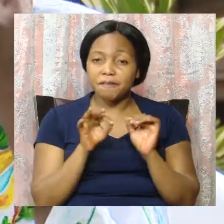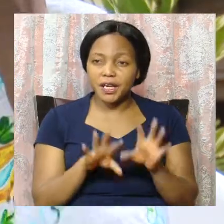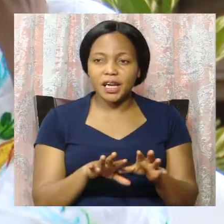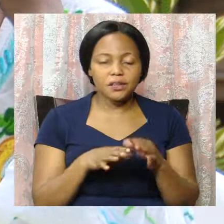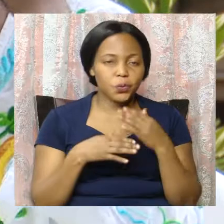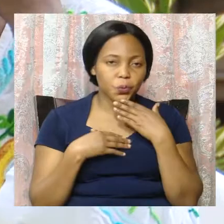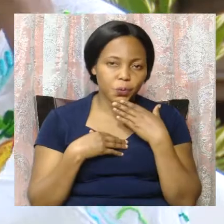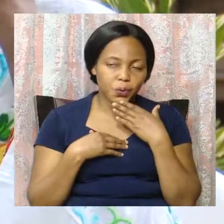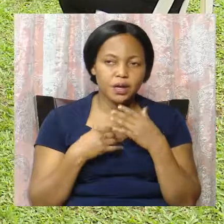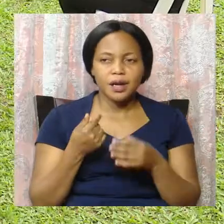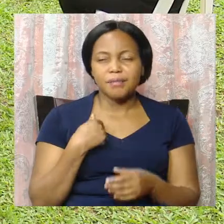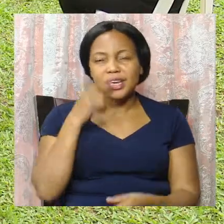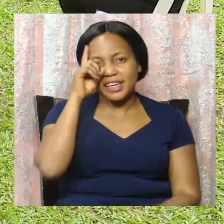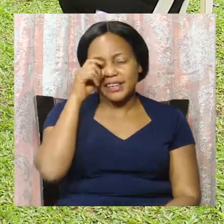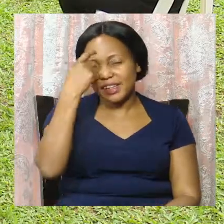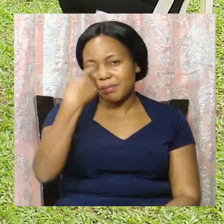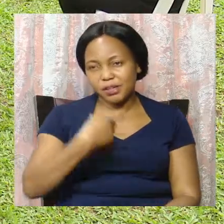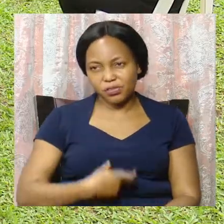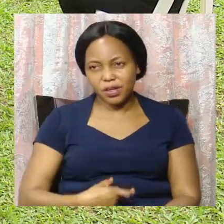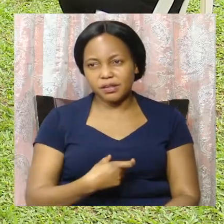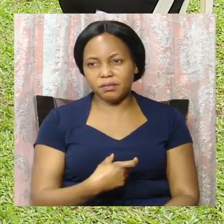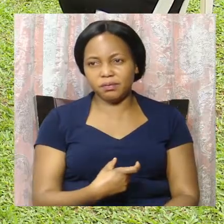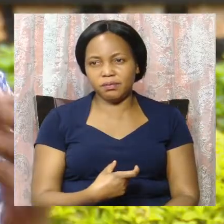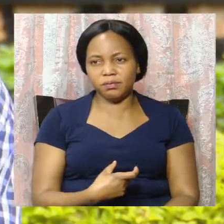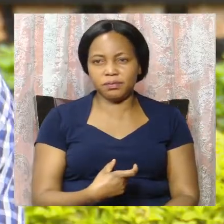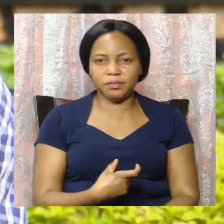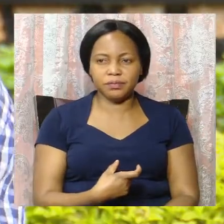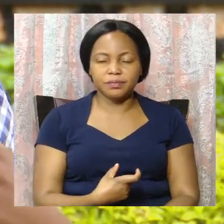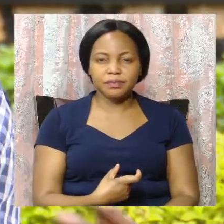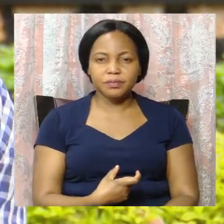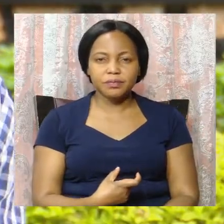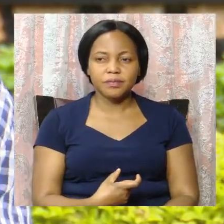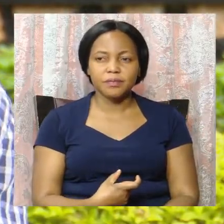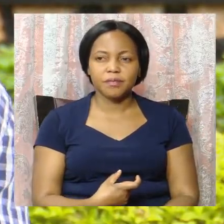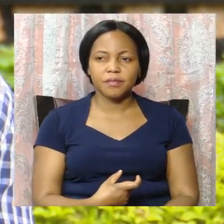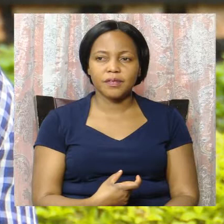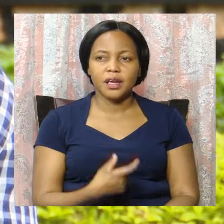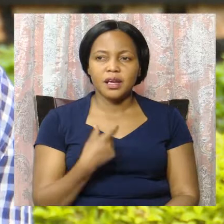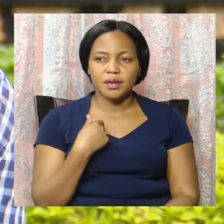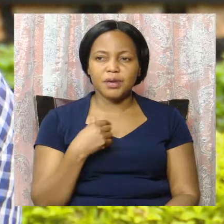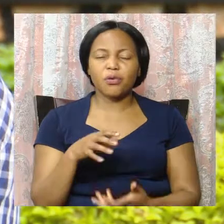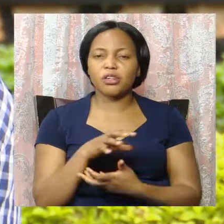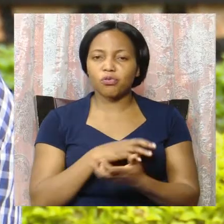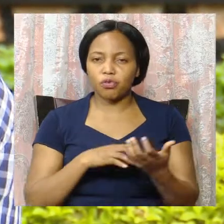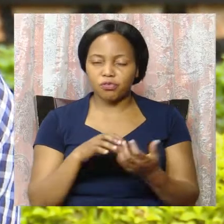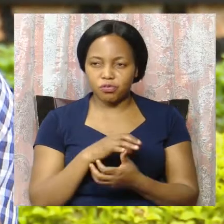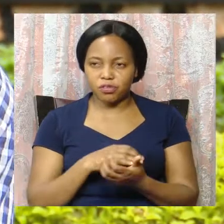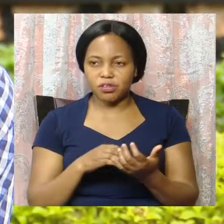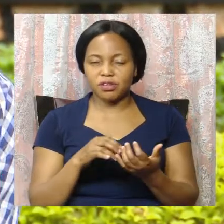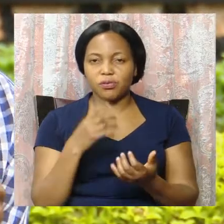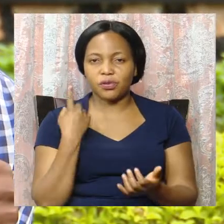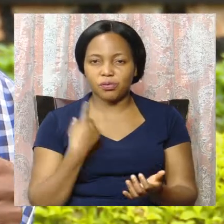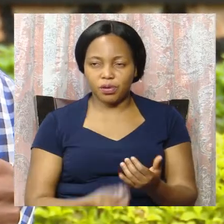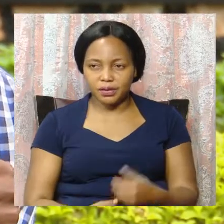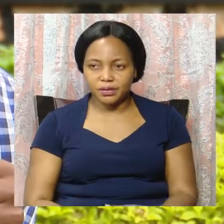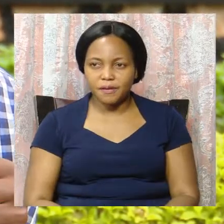COVID, I think me personally, what disturbed with it, it